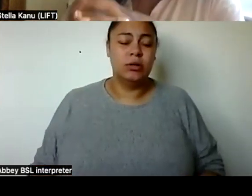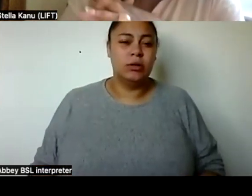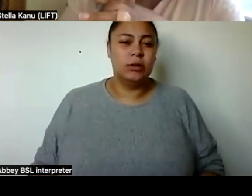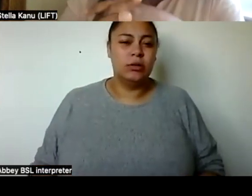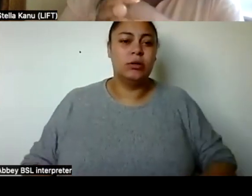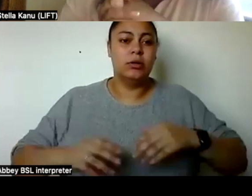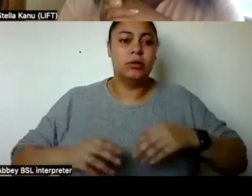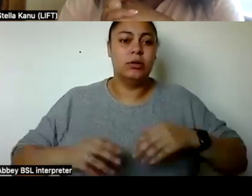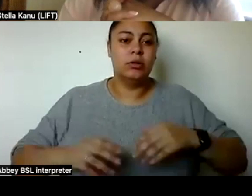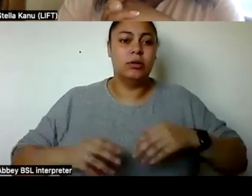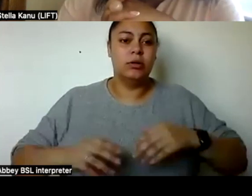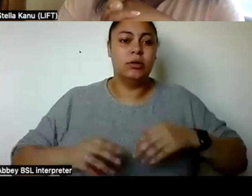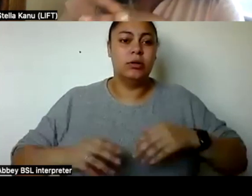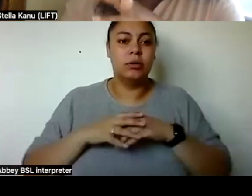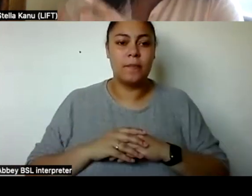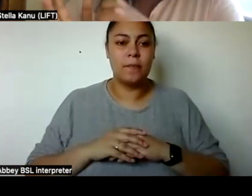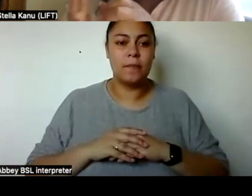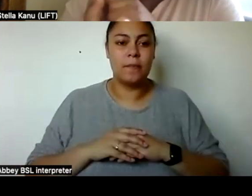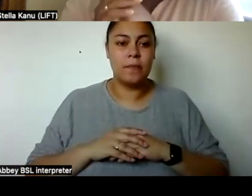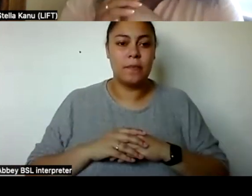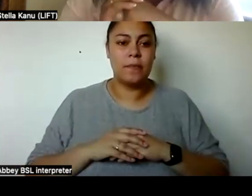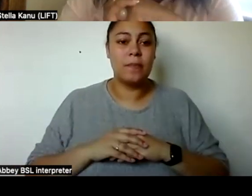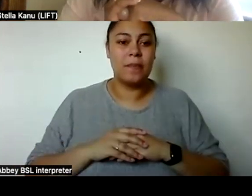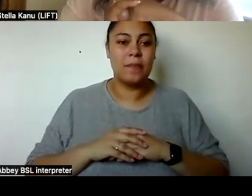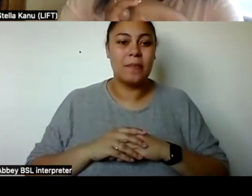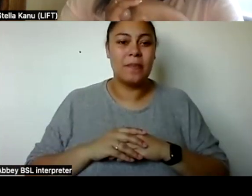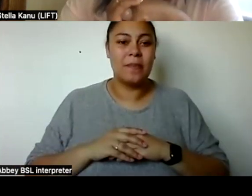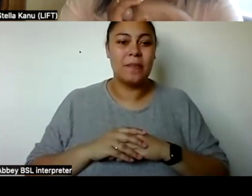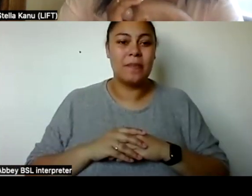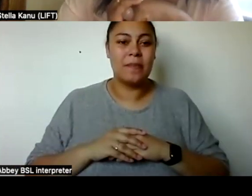helped by that Fuel Theatre's